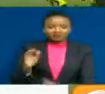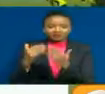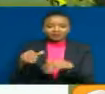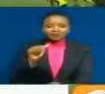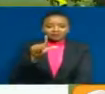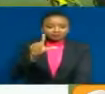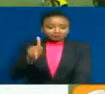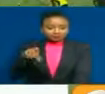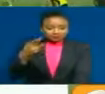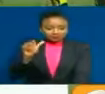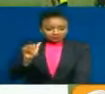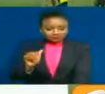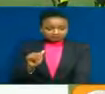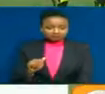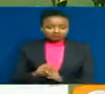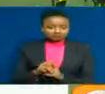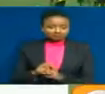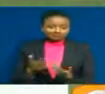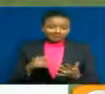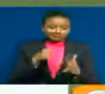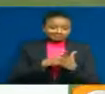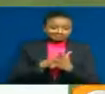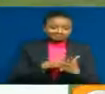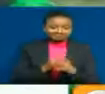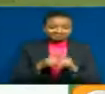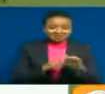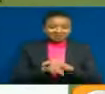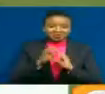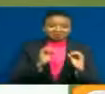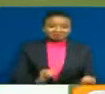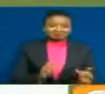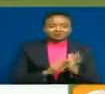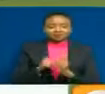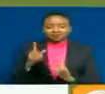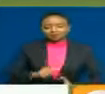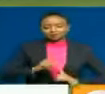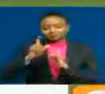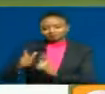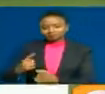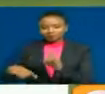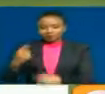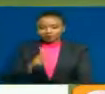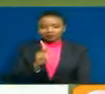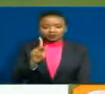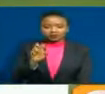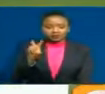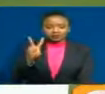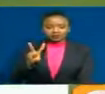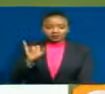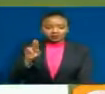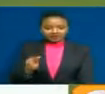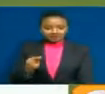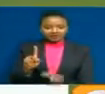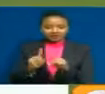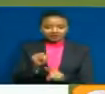Wendo were unable to convert their spot kicks, giving the Waraka Brewers the trophy. Kevin Monye and Humphrey Menno also missed